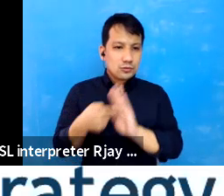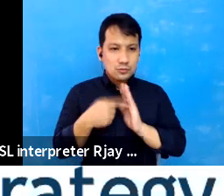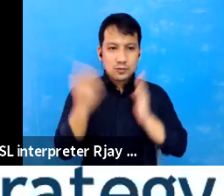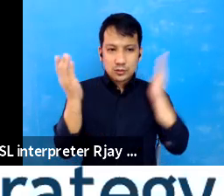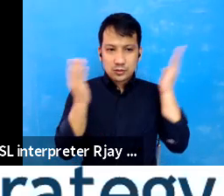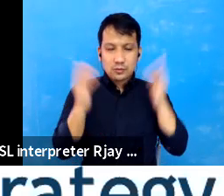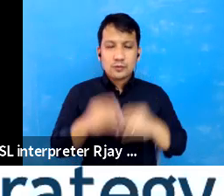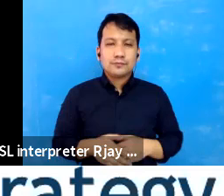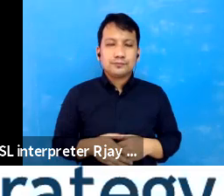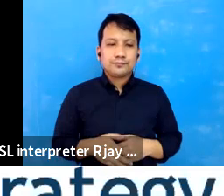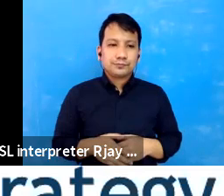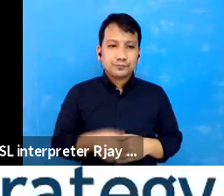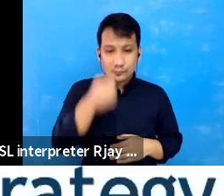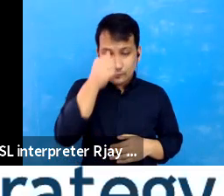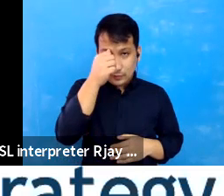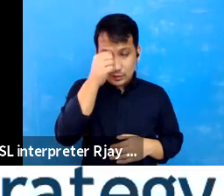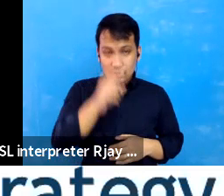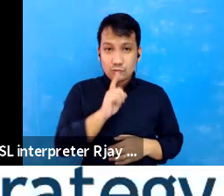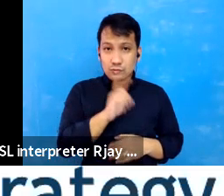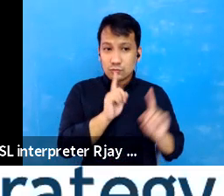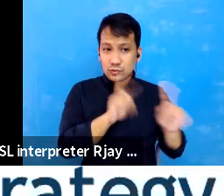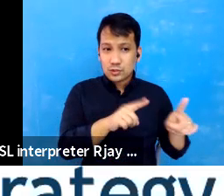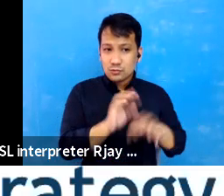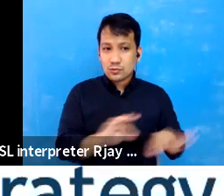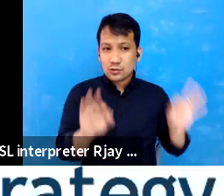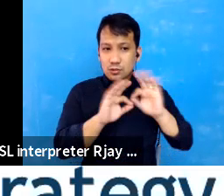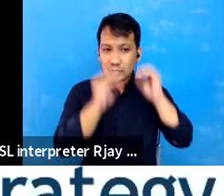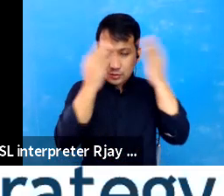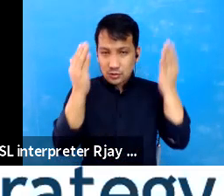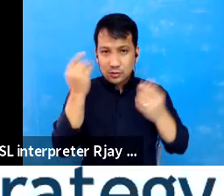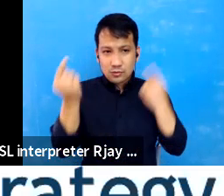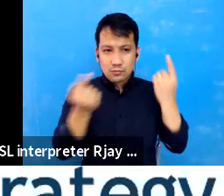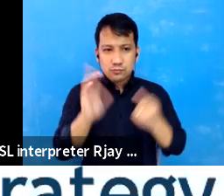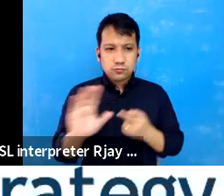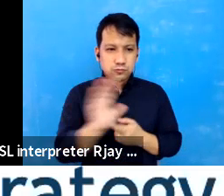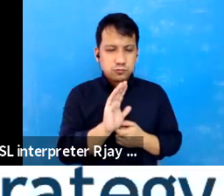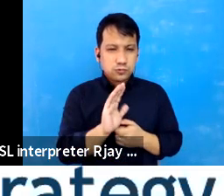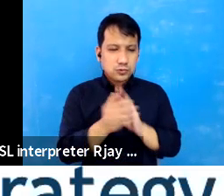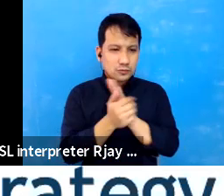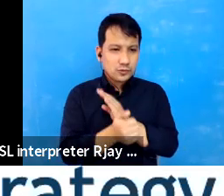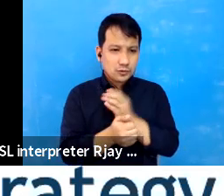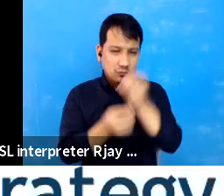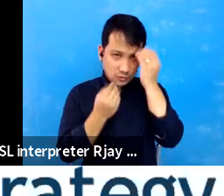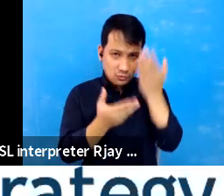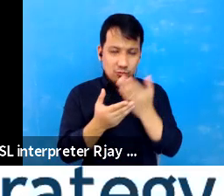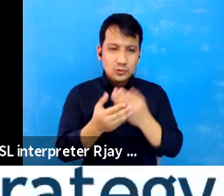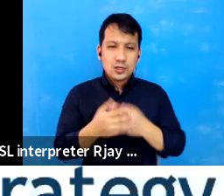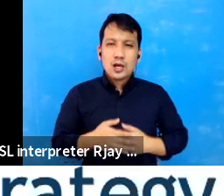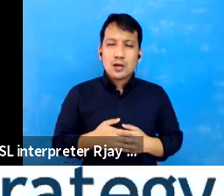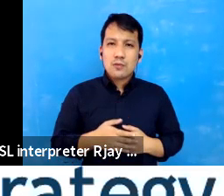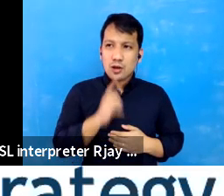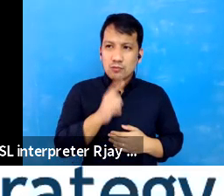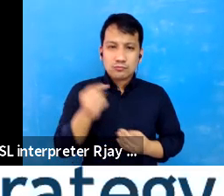services. For systems to be responsive, they have to be governed by well-competent leaders. It